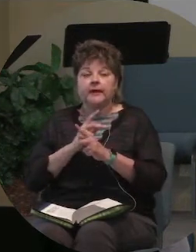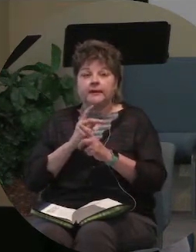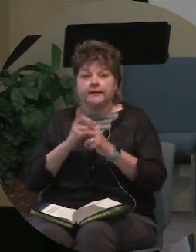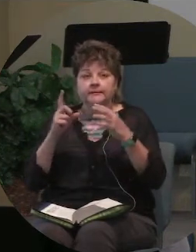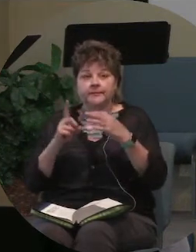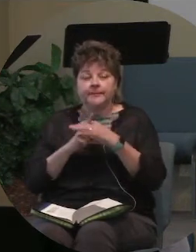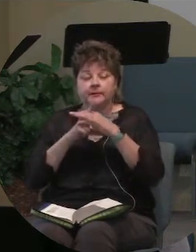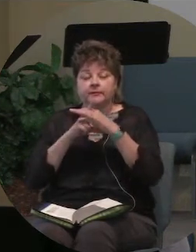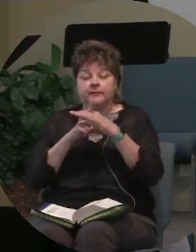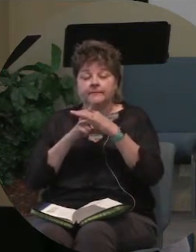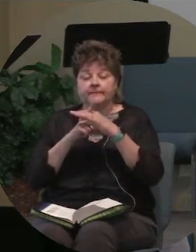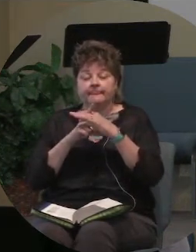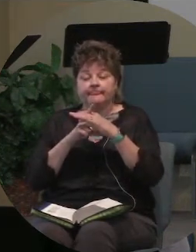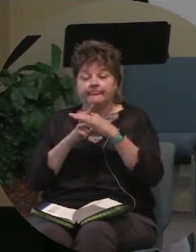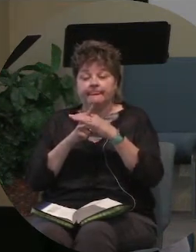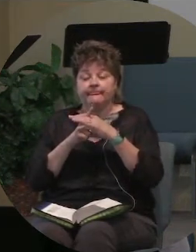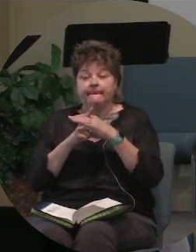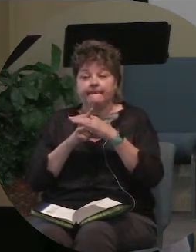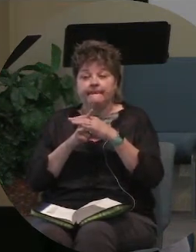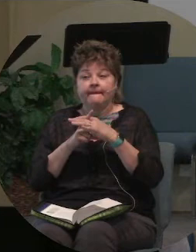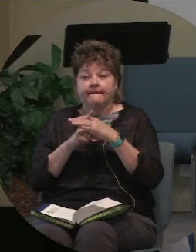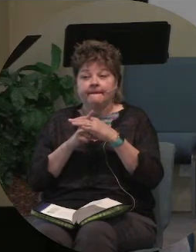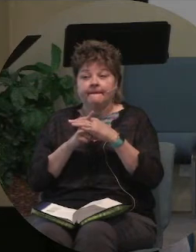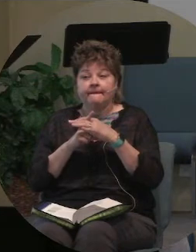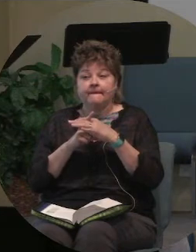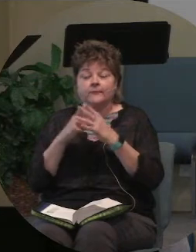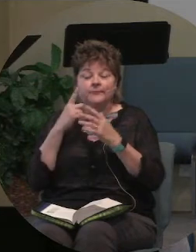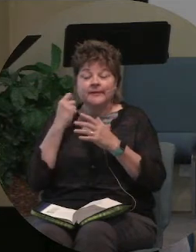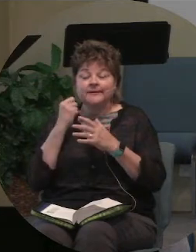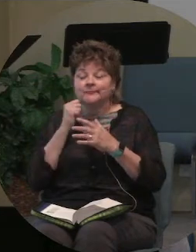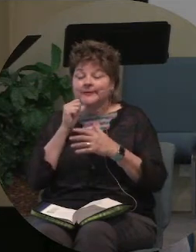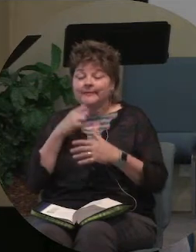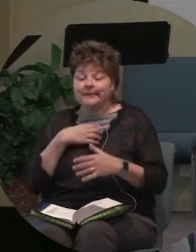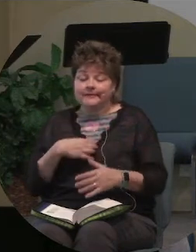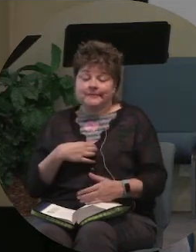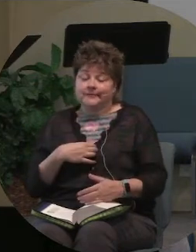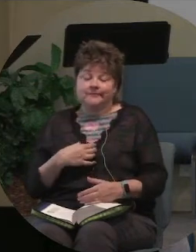appeared, it was because we didn't deserve it.